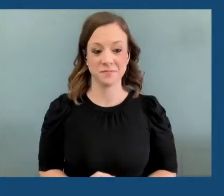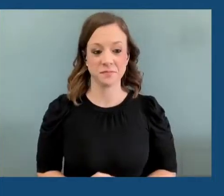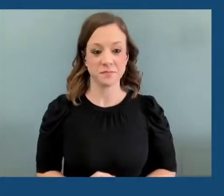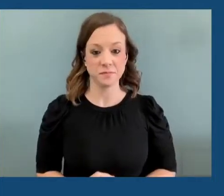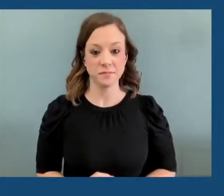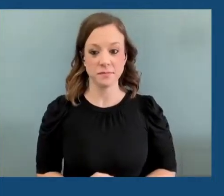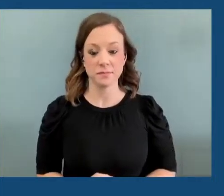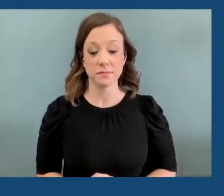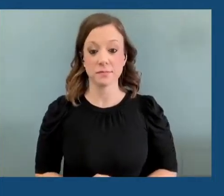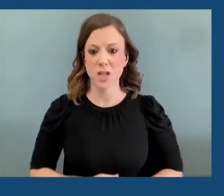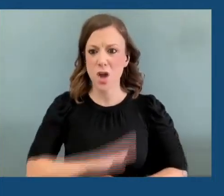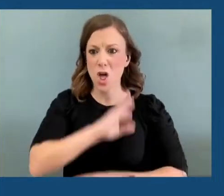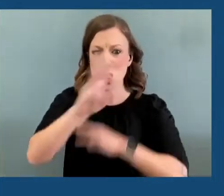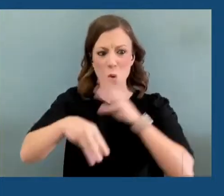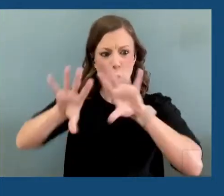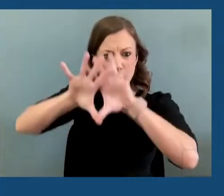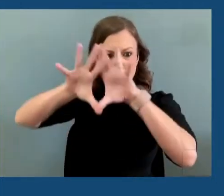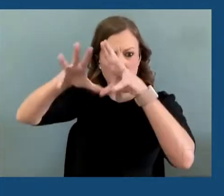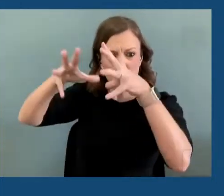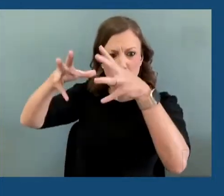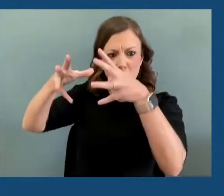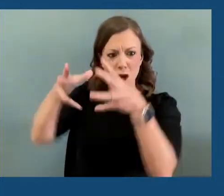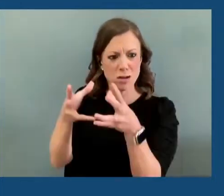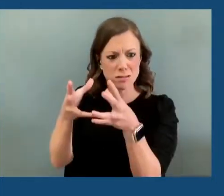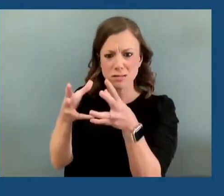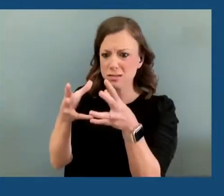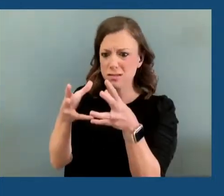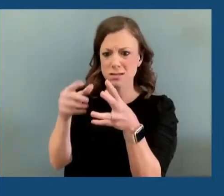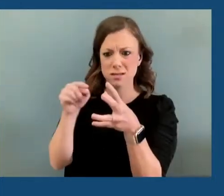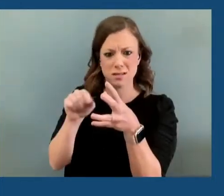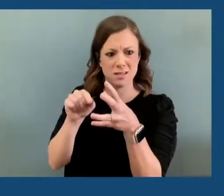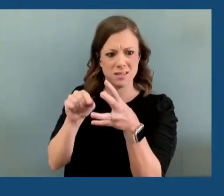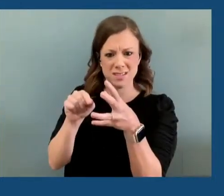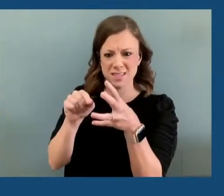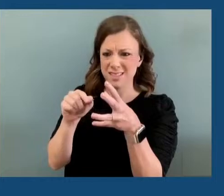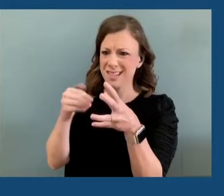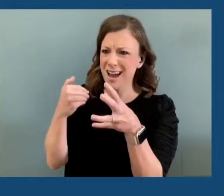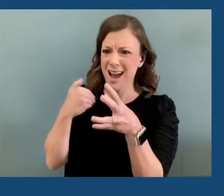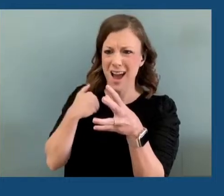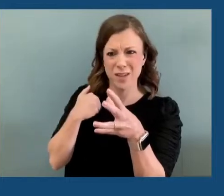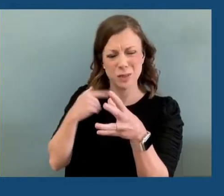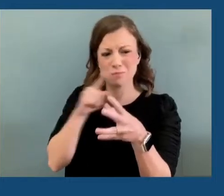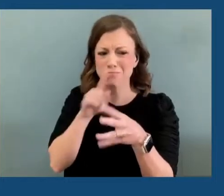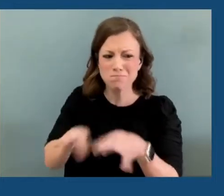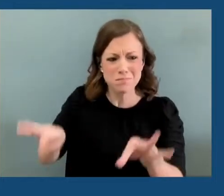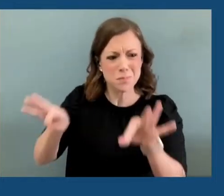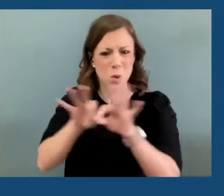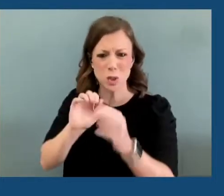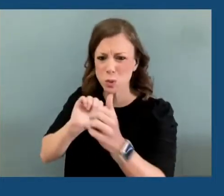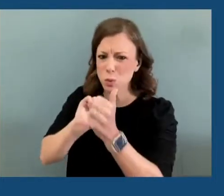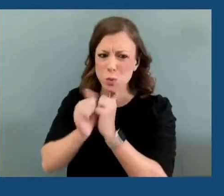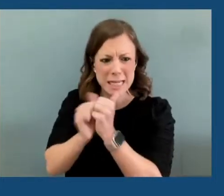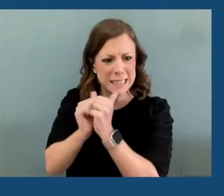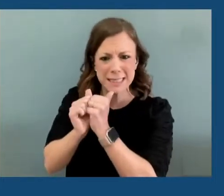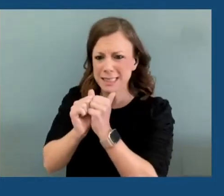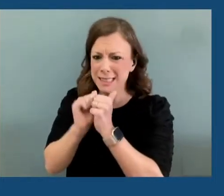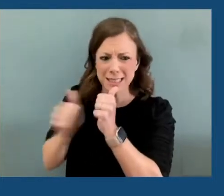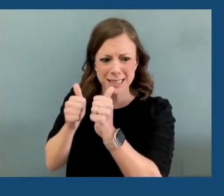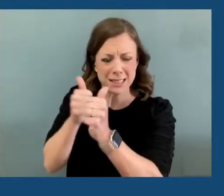The world is in the midst of one of the most important races in human history. It's a race for